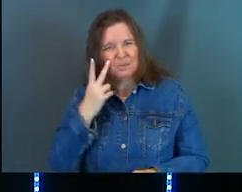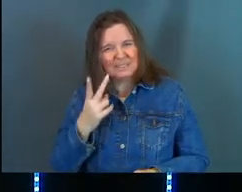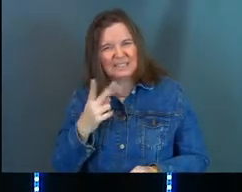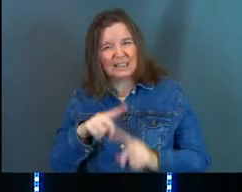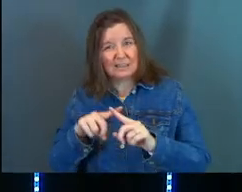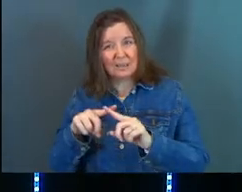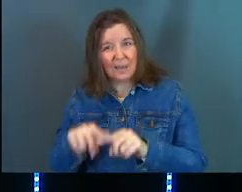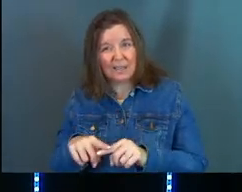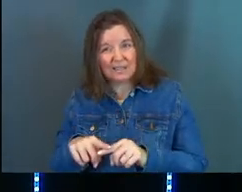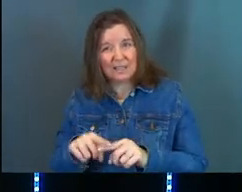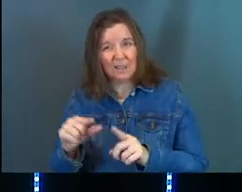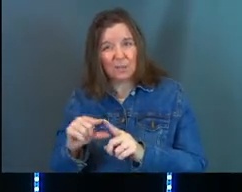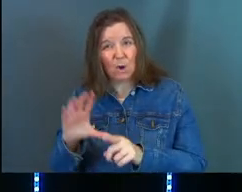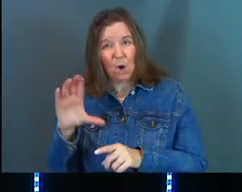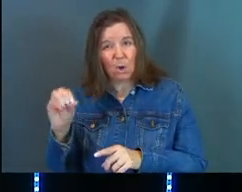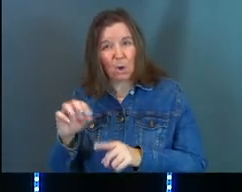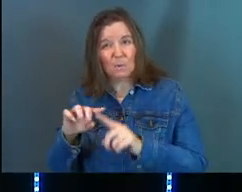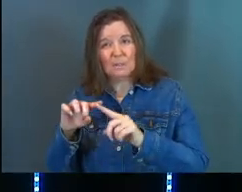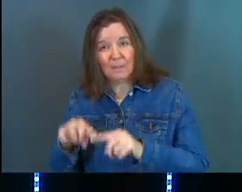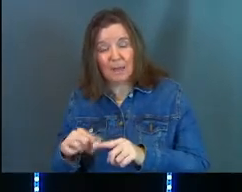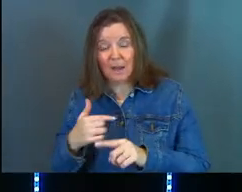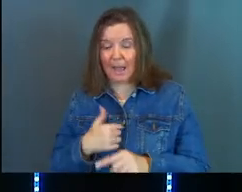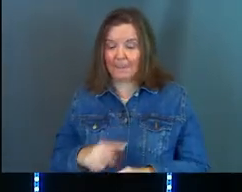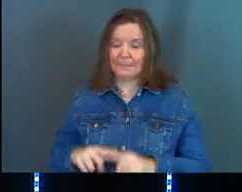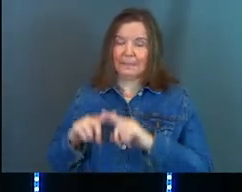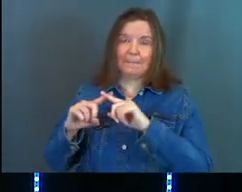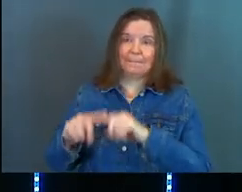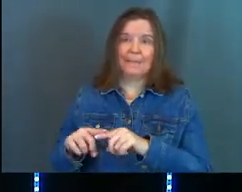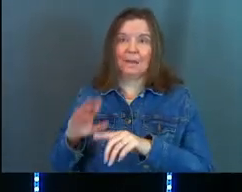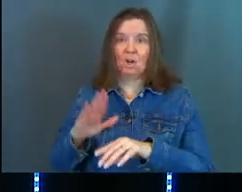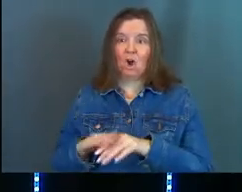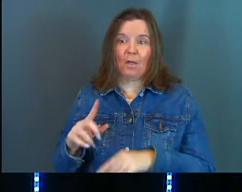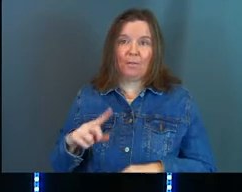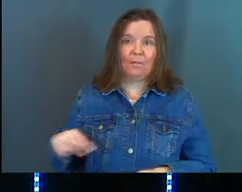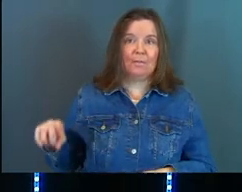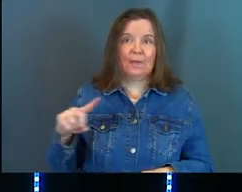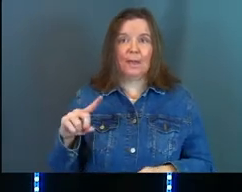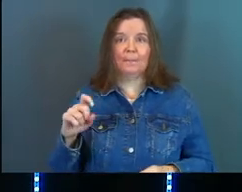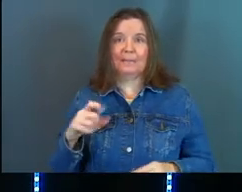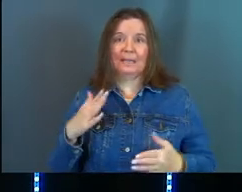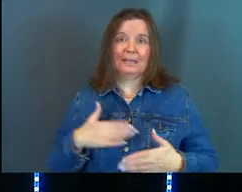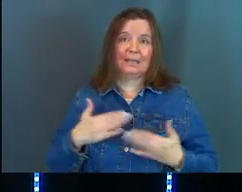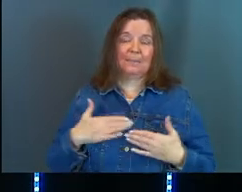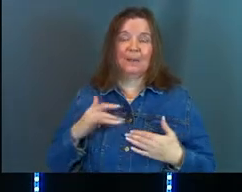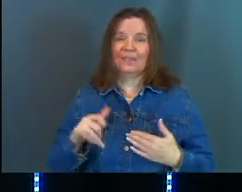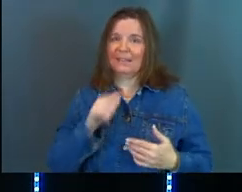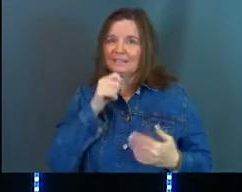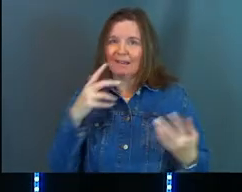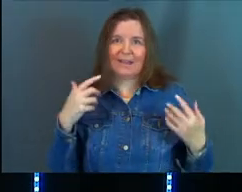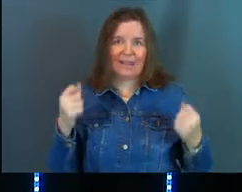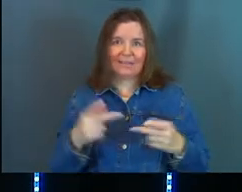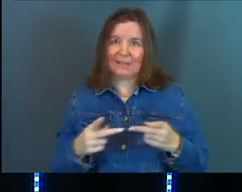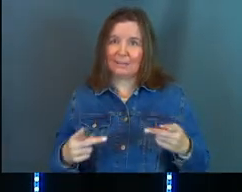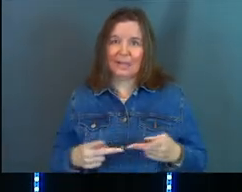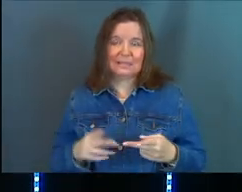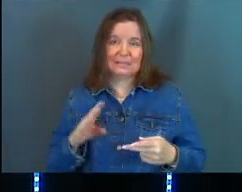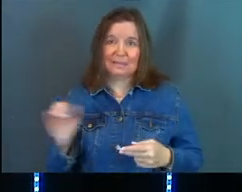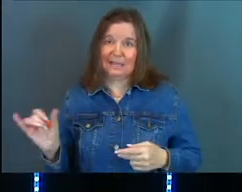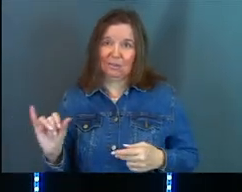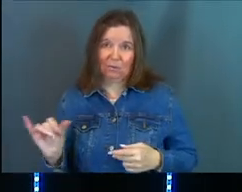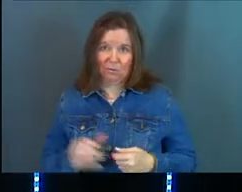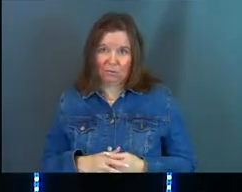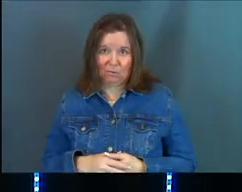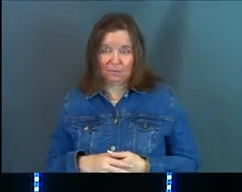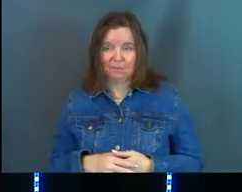See the dependency in the word codependency? I'm dependent on them being happy, and that's not a healthy place to be